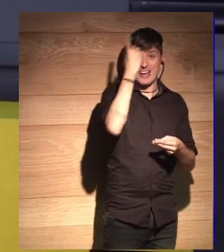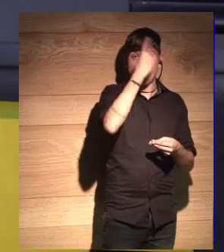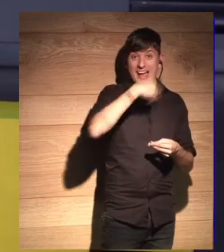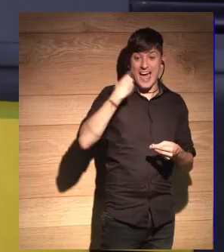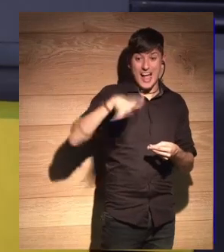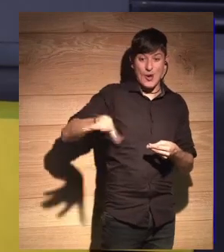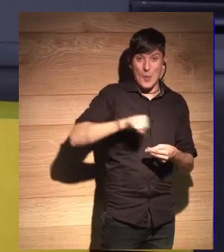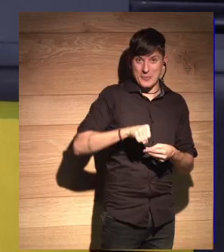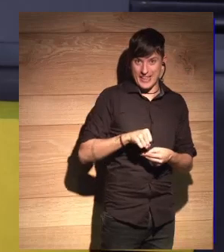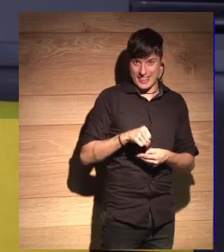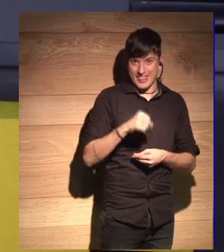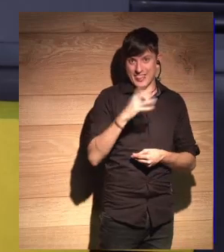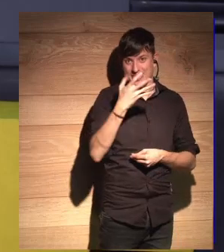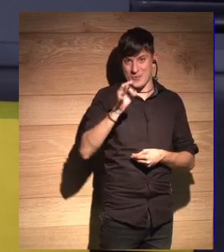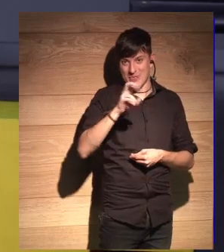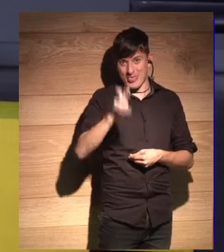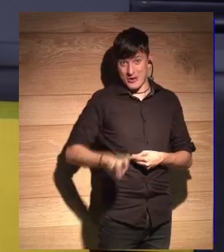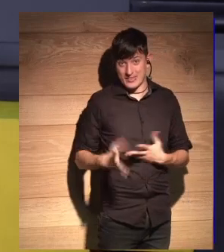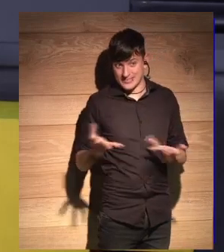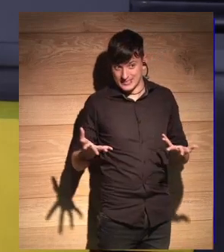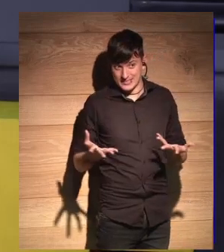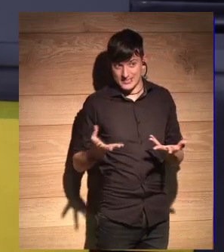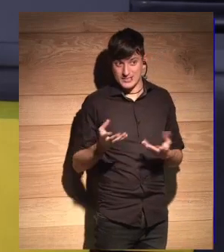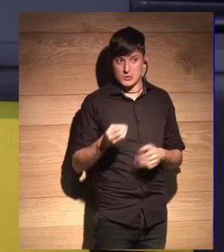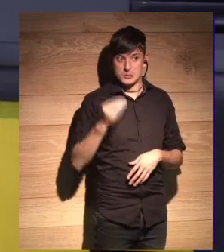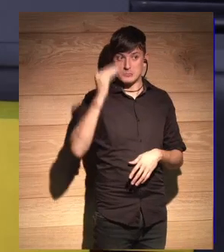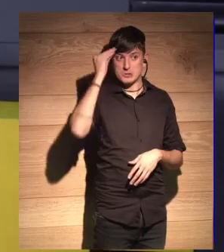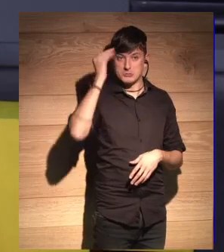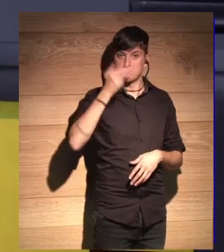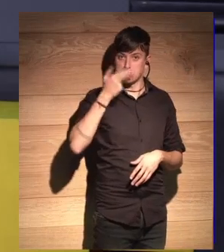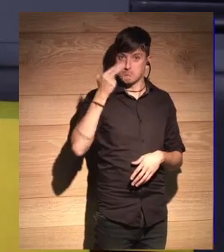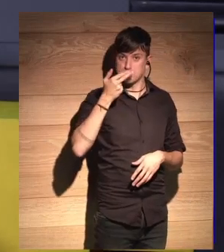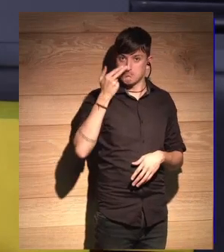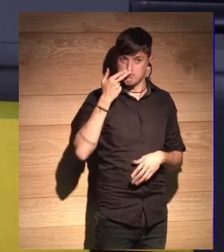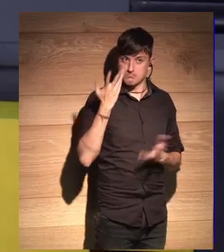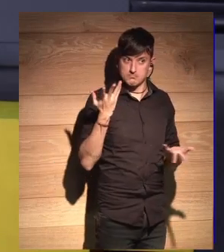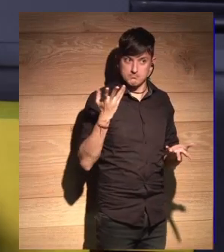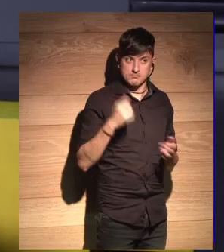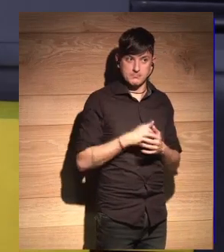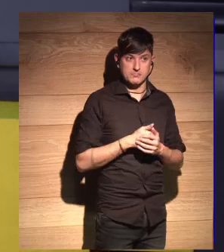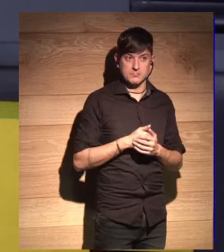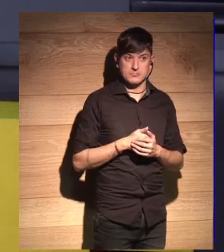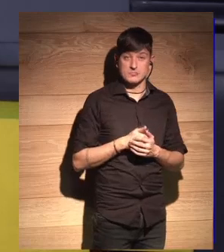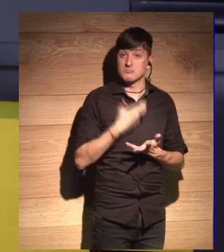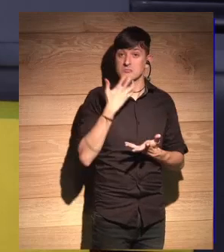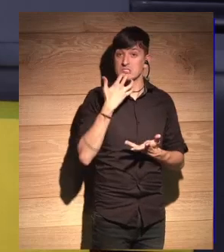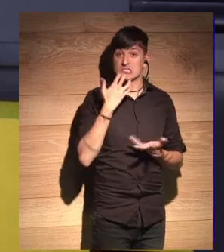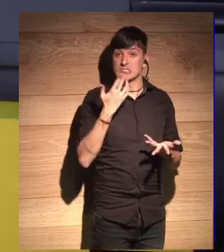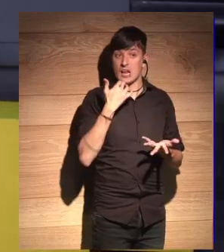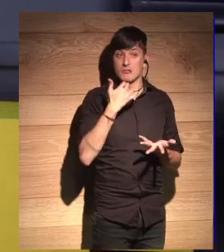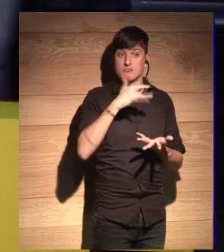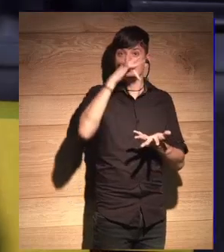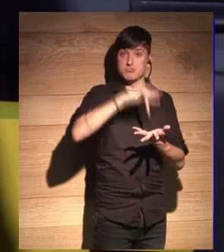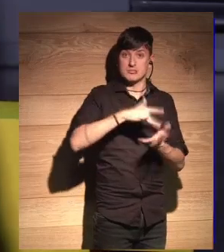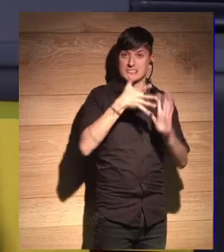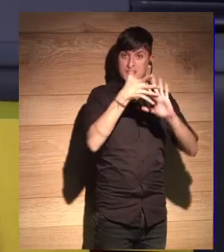But that I found is such an interesting, it was on the right path. You're on the right path when something like that happens. So